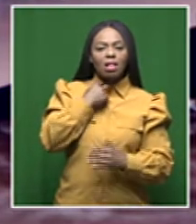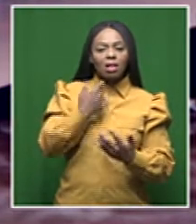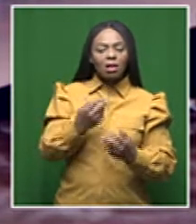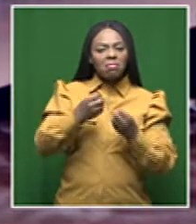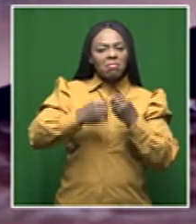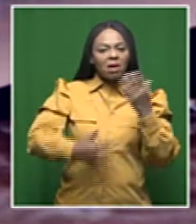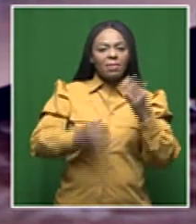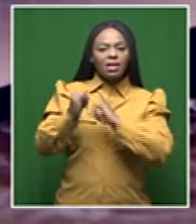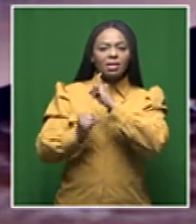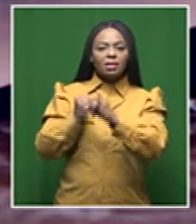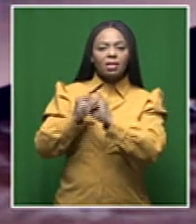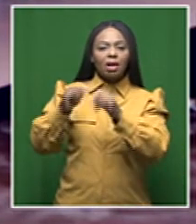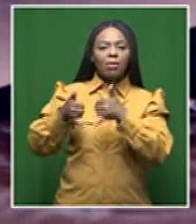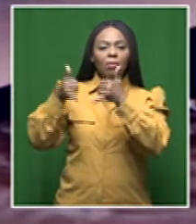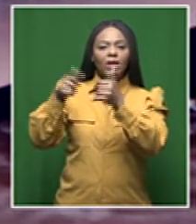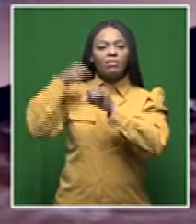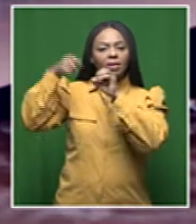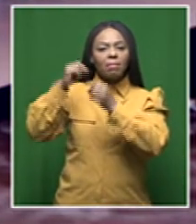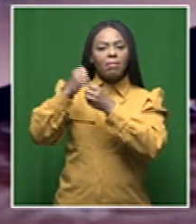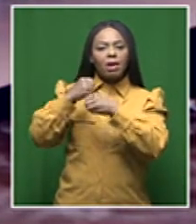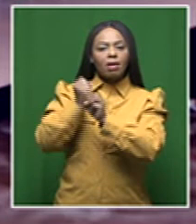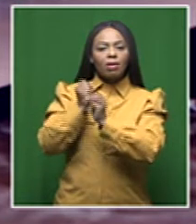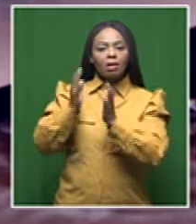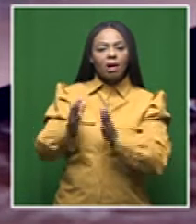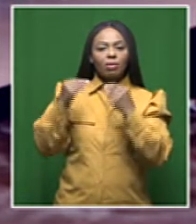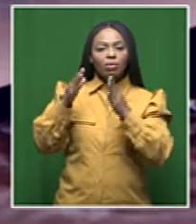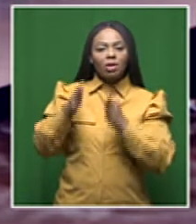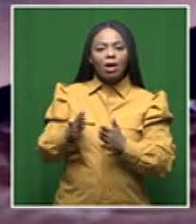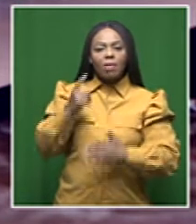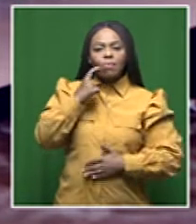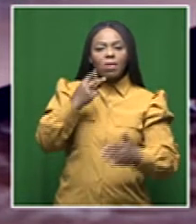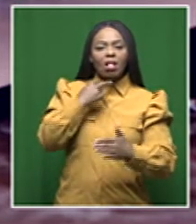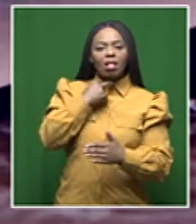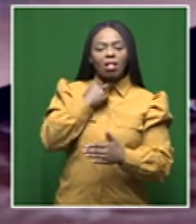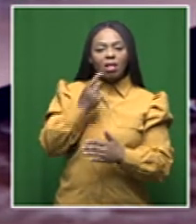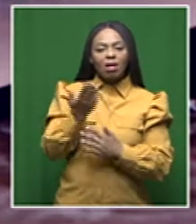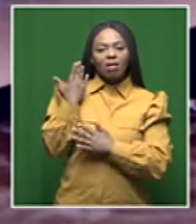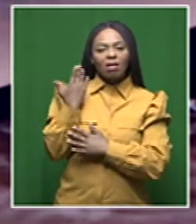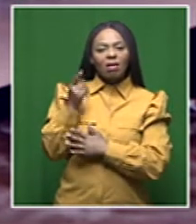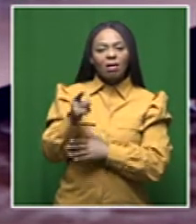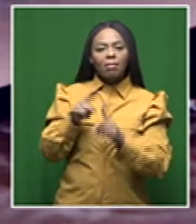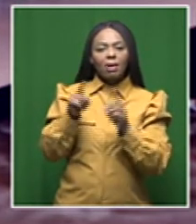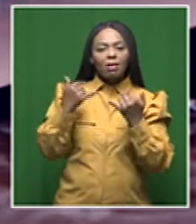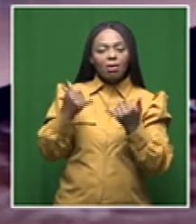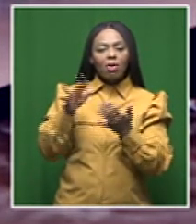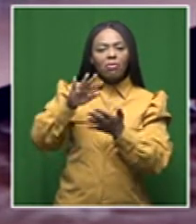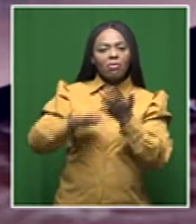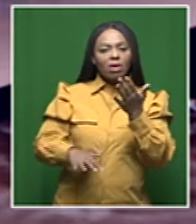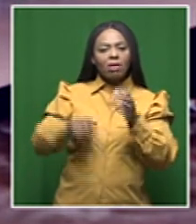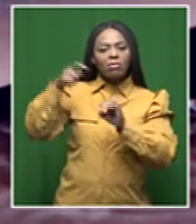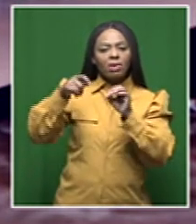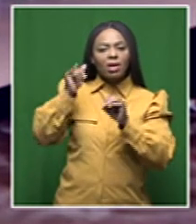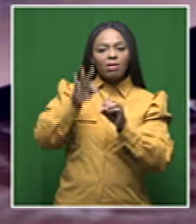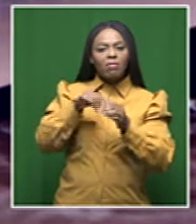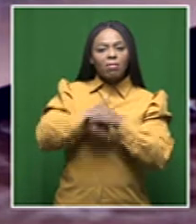multiple international award-winning filmmaker and entrepreneur about her infertility journey and, of course, her documentary film, When Babies Don't